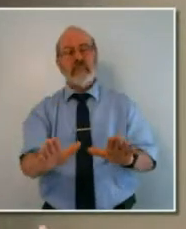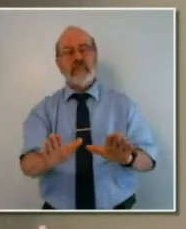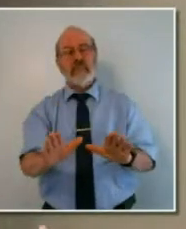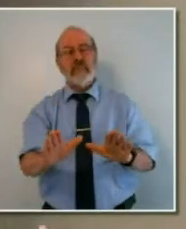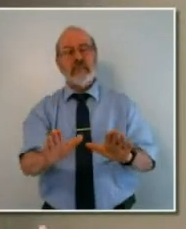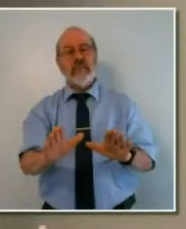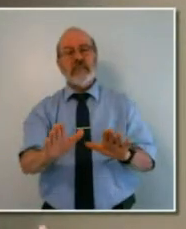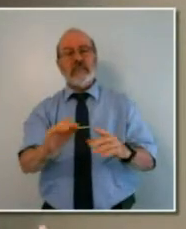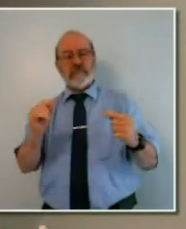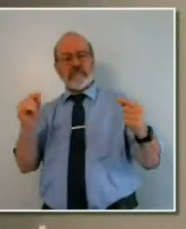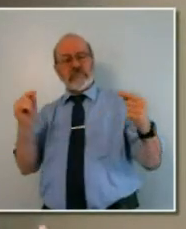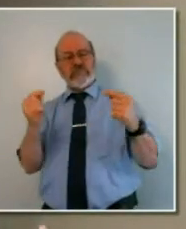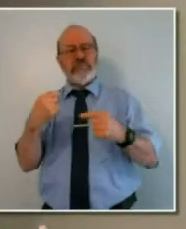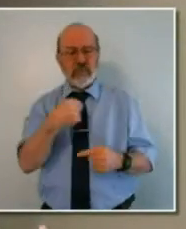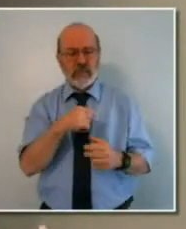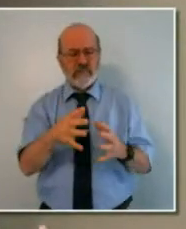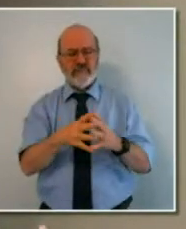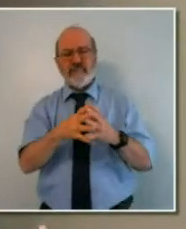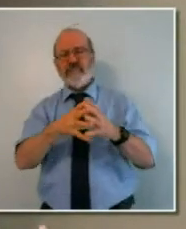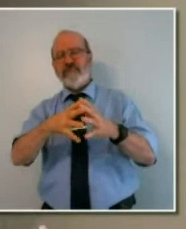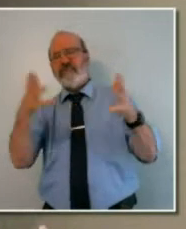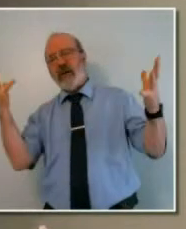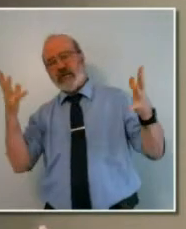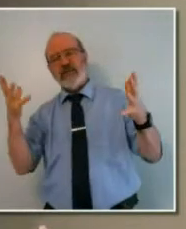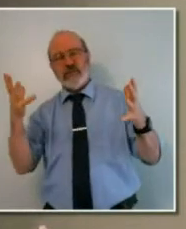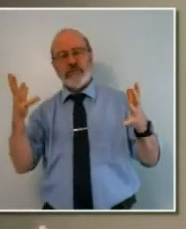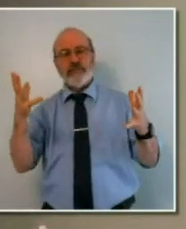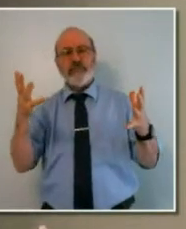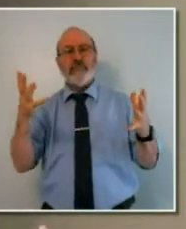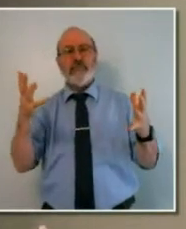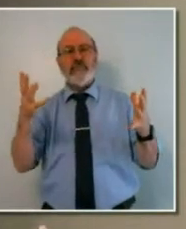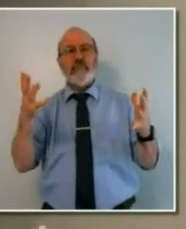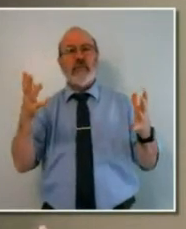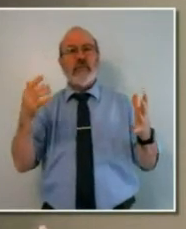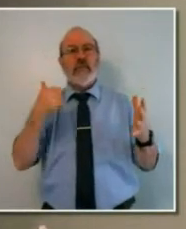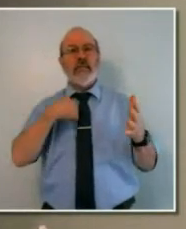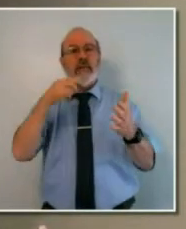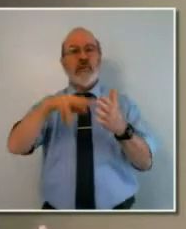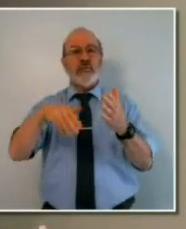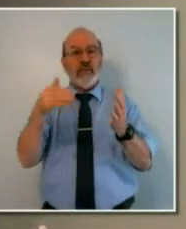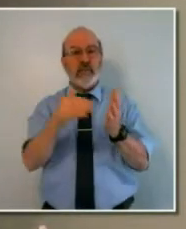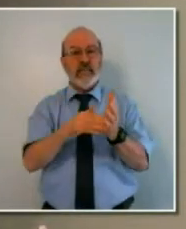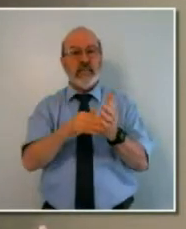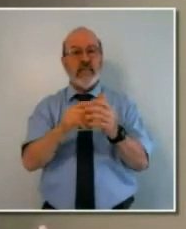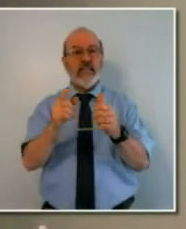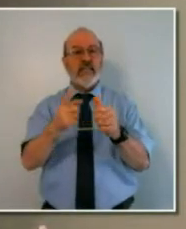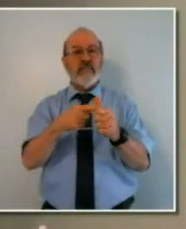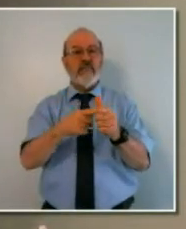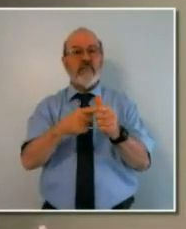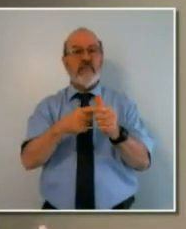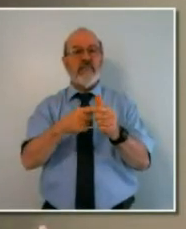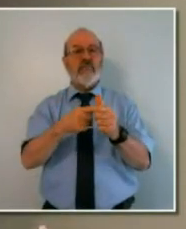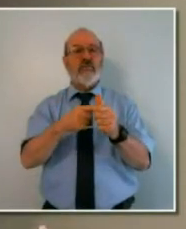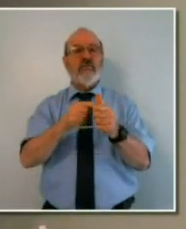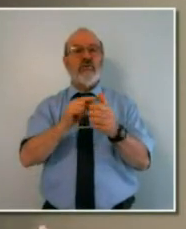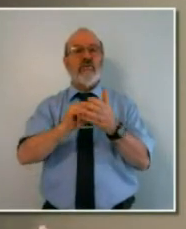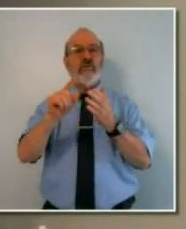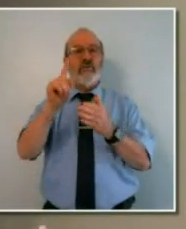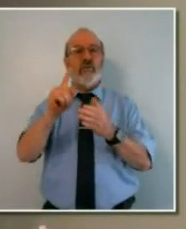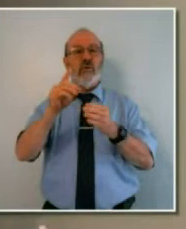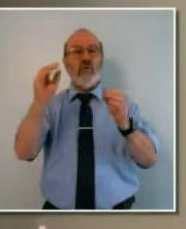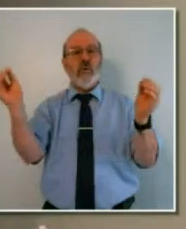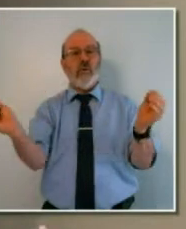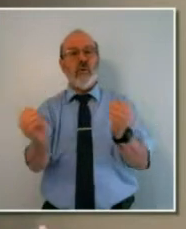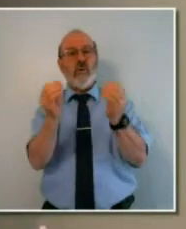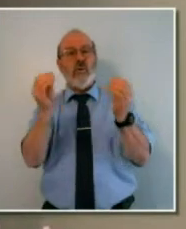us very sore? And I'm going to read again the first phrase of verse 1. Oh,